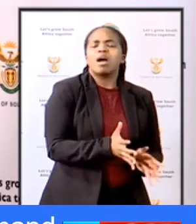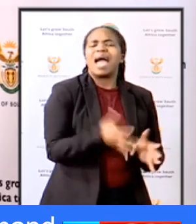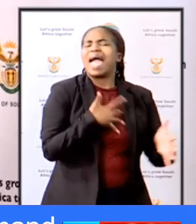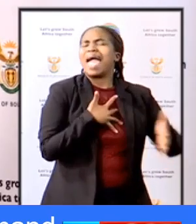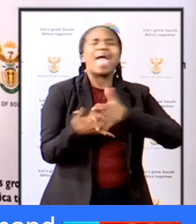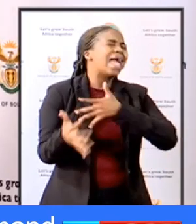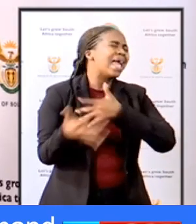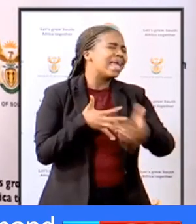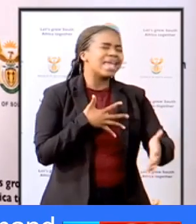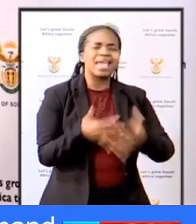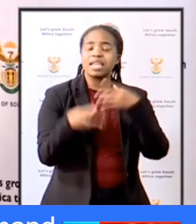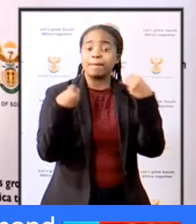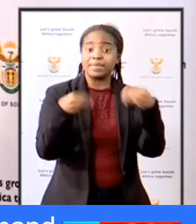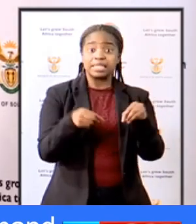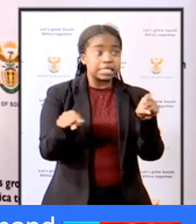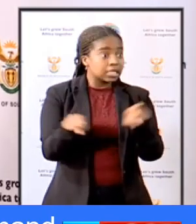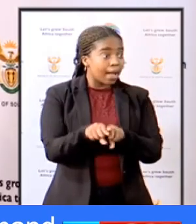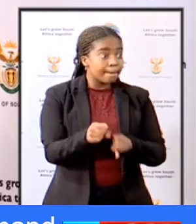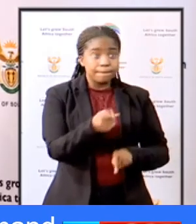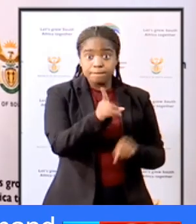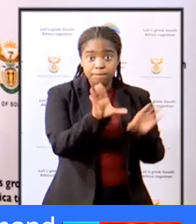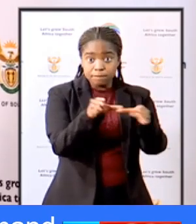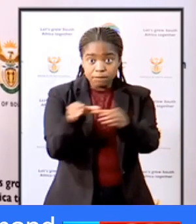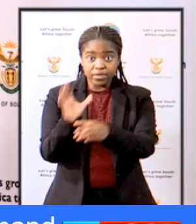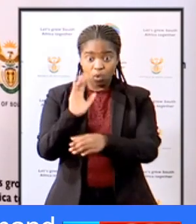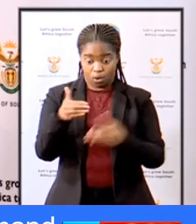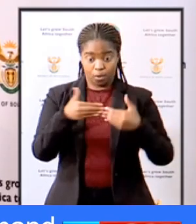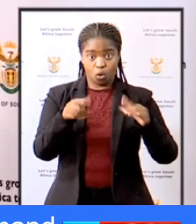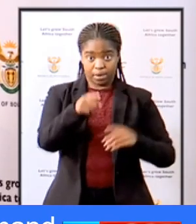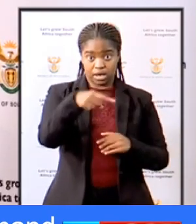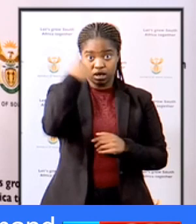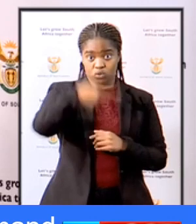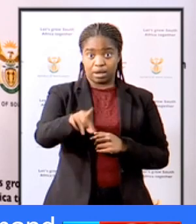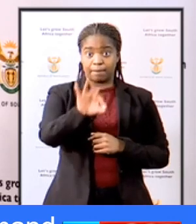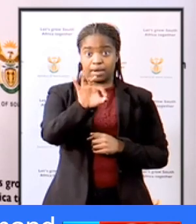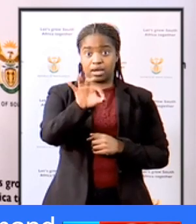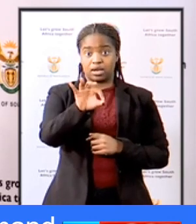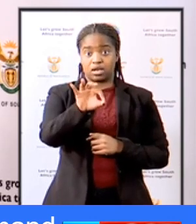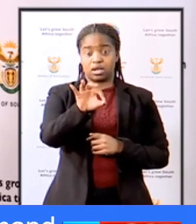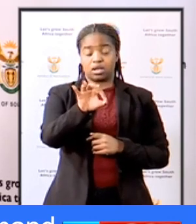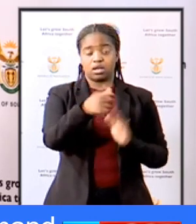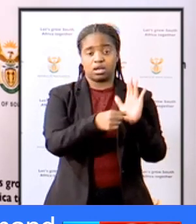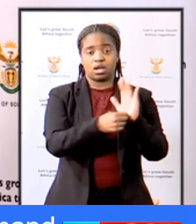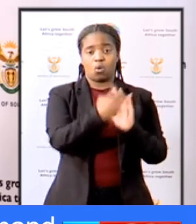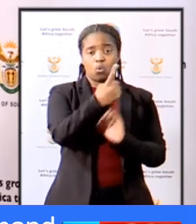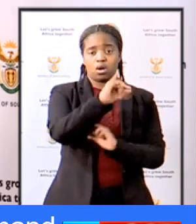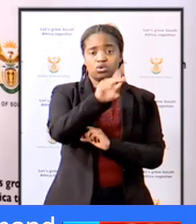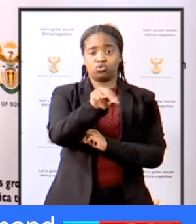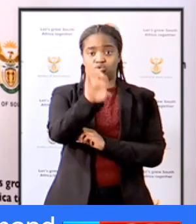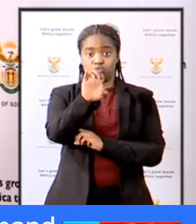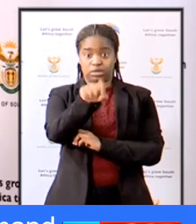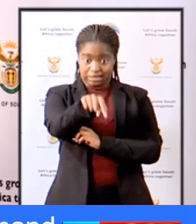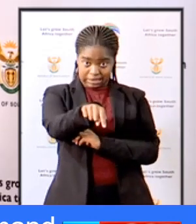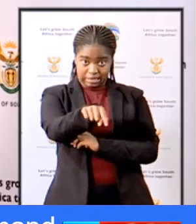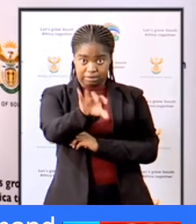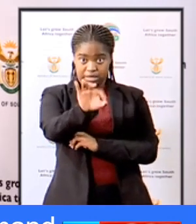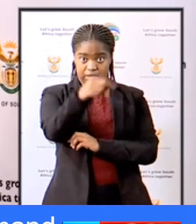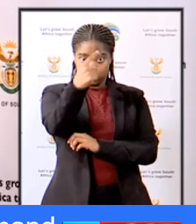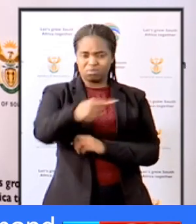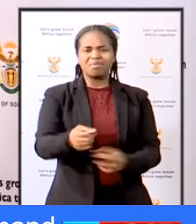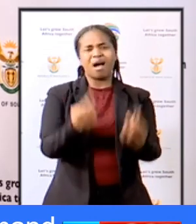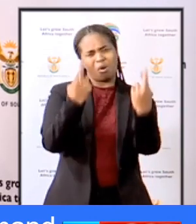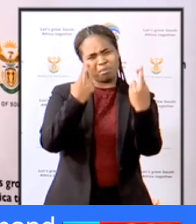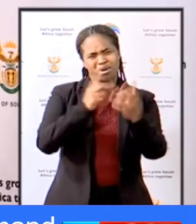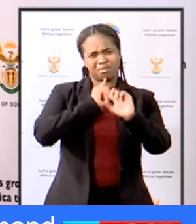in any sector, including the sectors that will be opening on the 1st of June 2020, this coming Monday. I hope